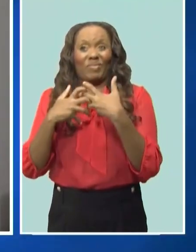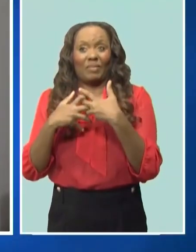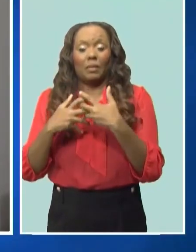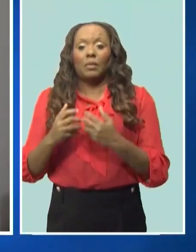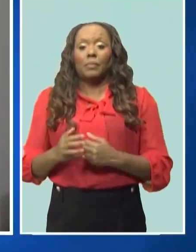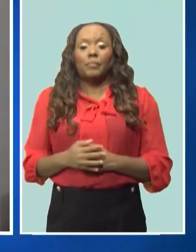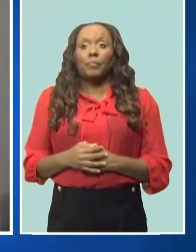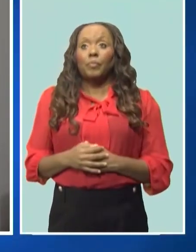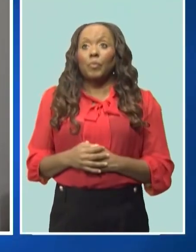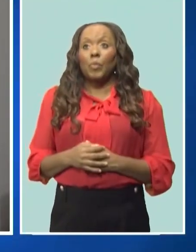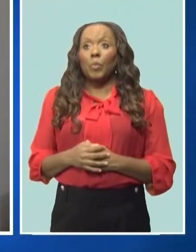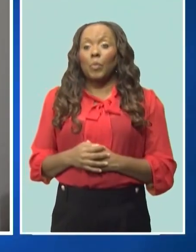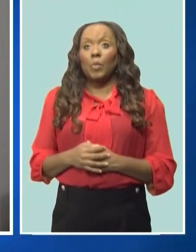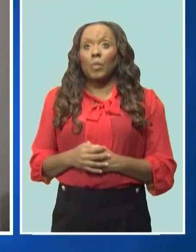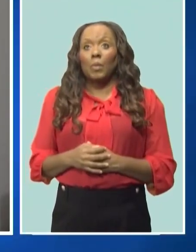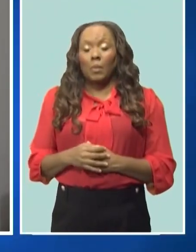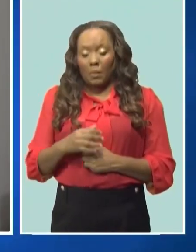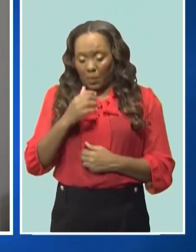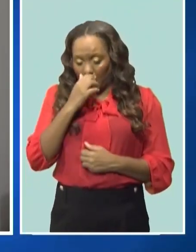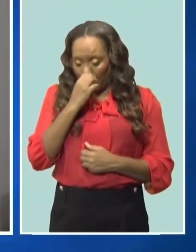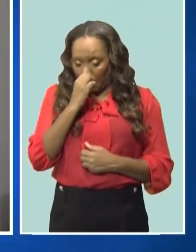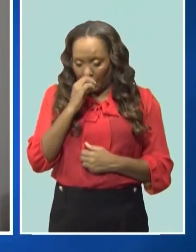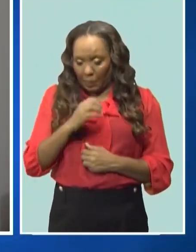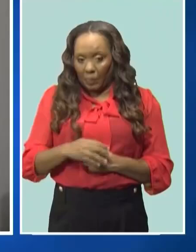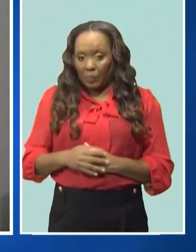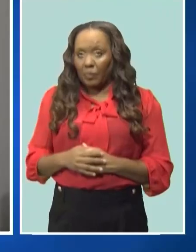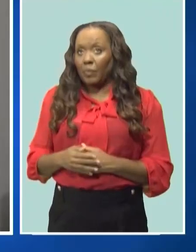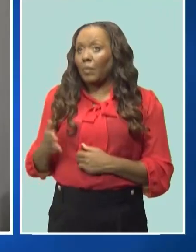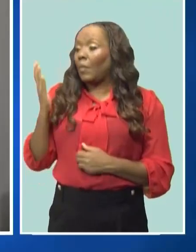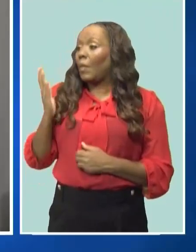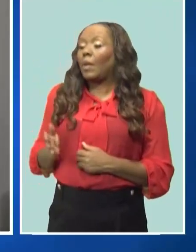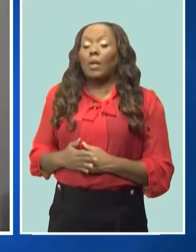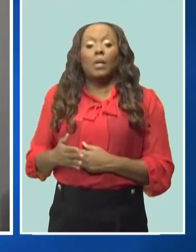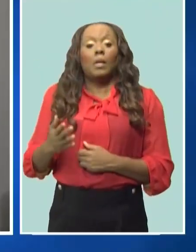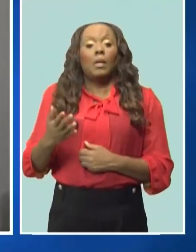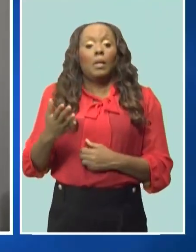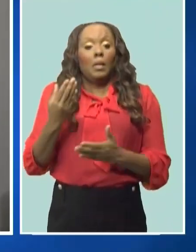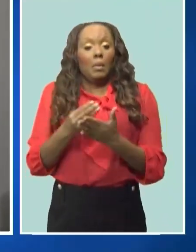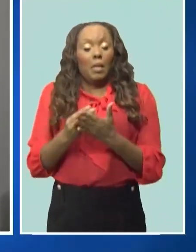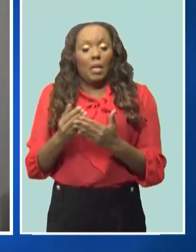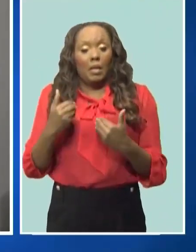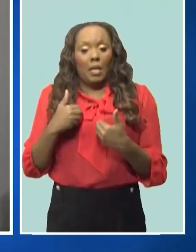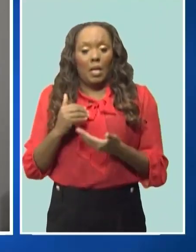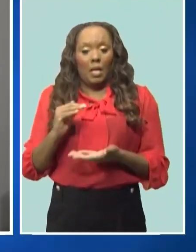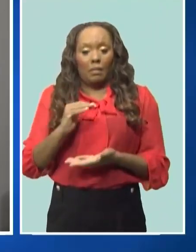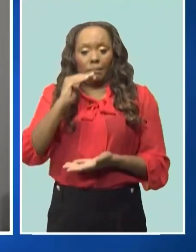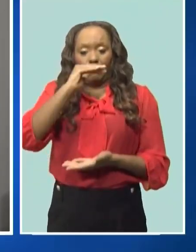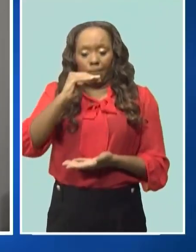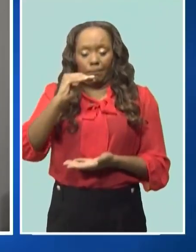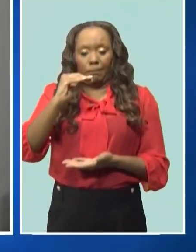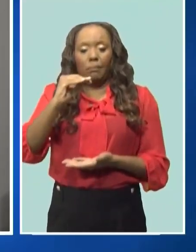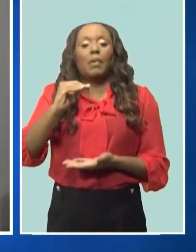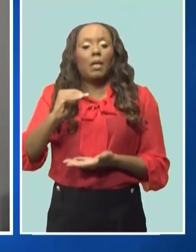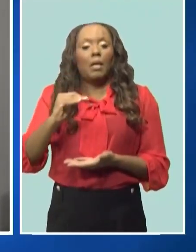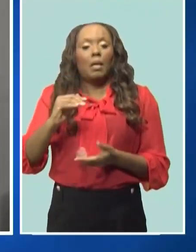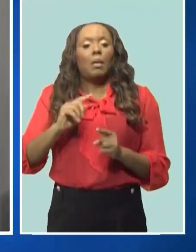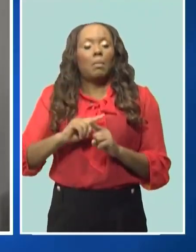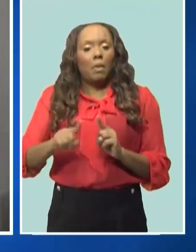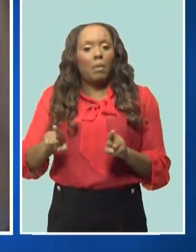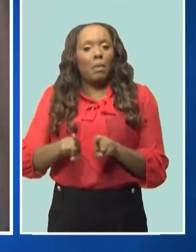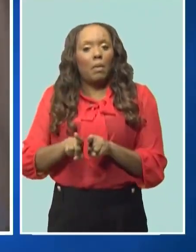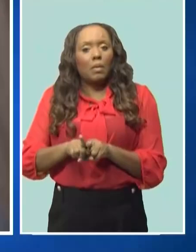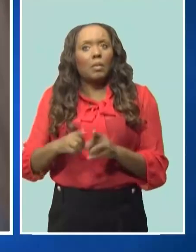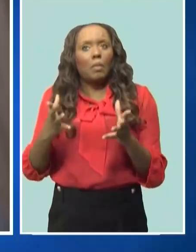only to be able to pay and recover from the loss and damage that we had, but we want to avoid and avert loss and